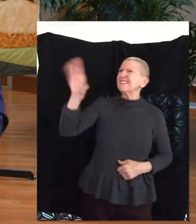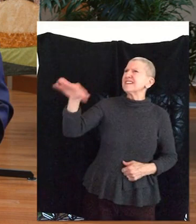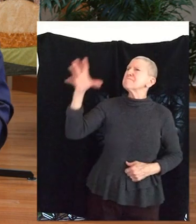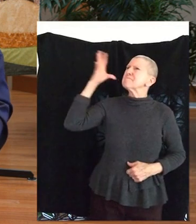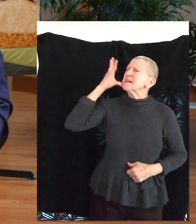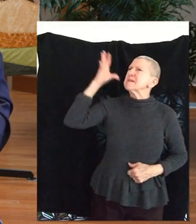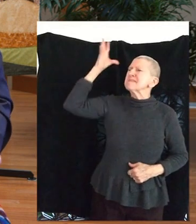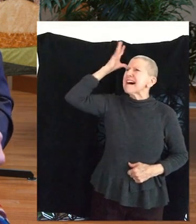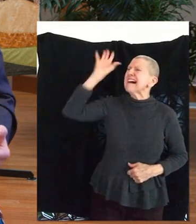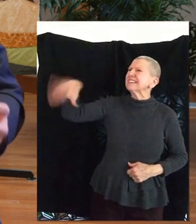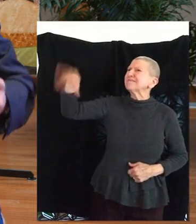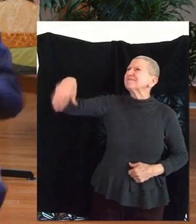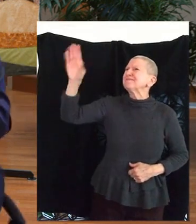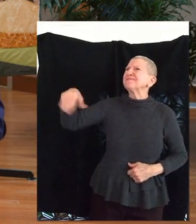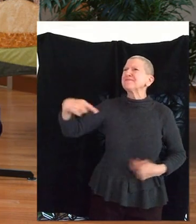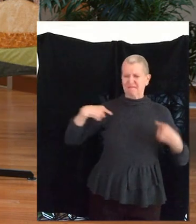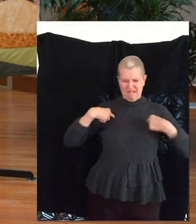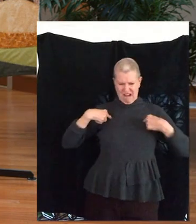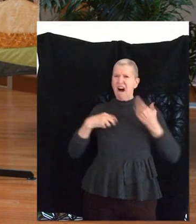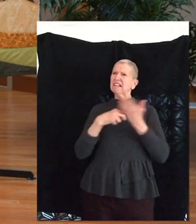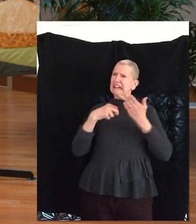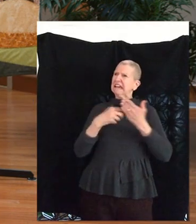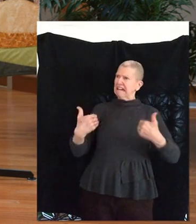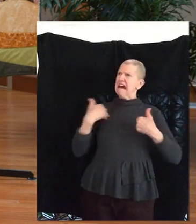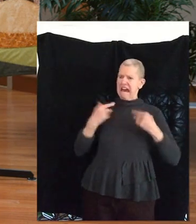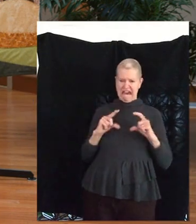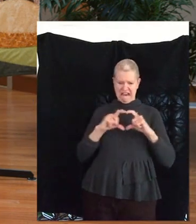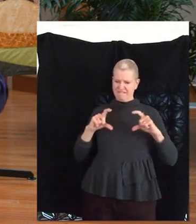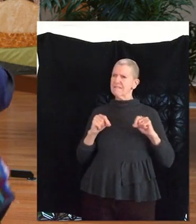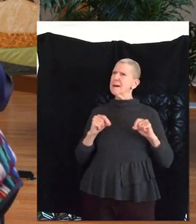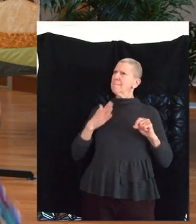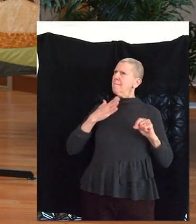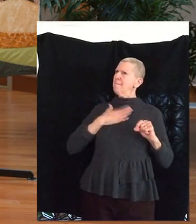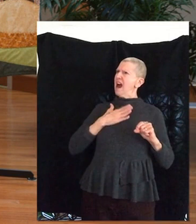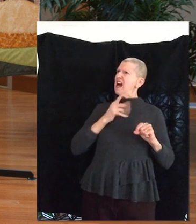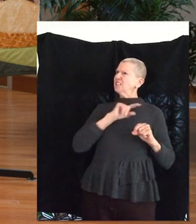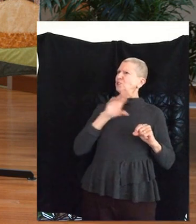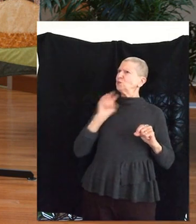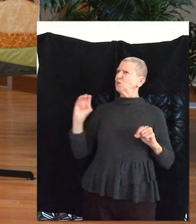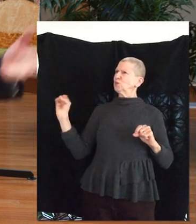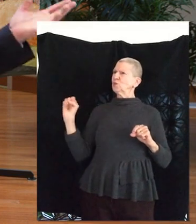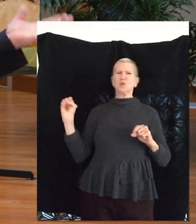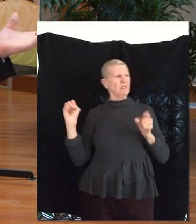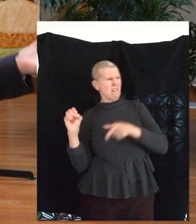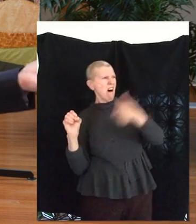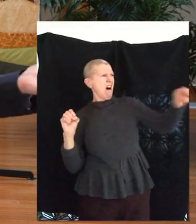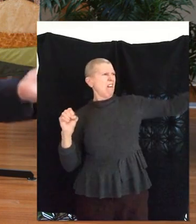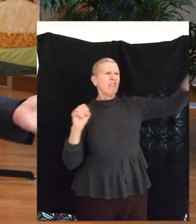Mom, Dad, I'm the one with the ticket for the zoo. This is my zoo. What are